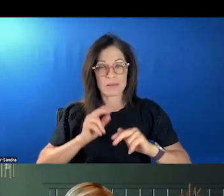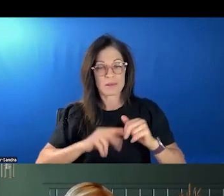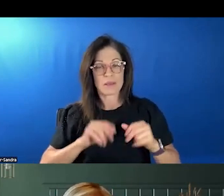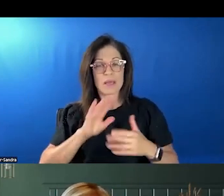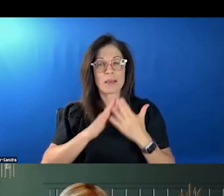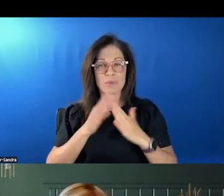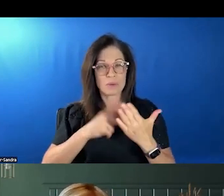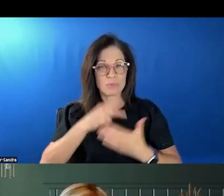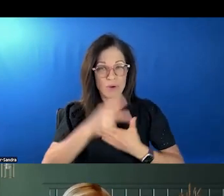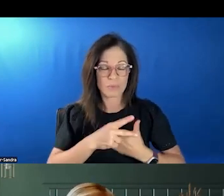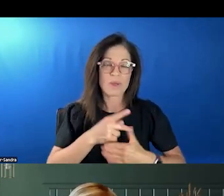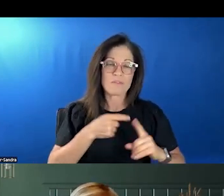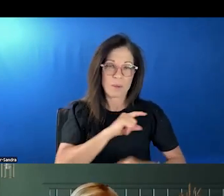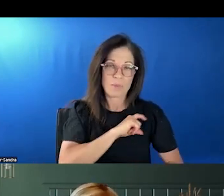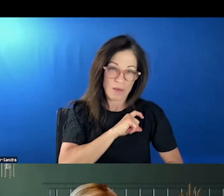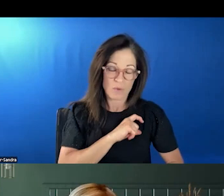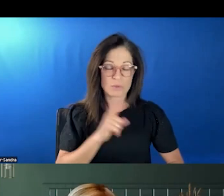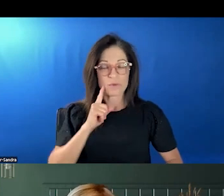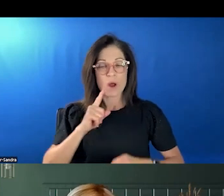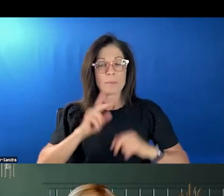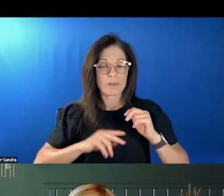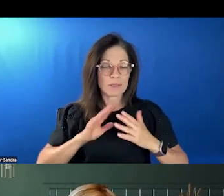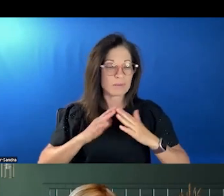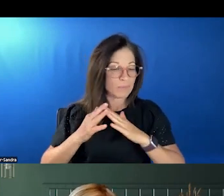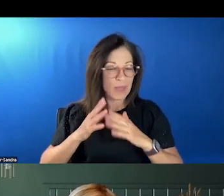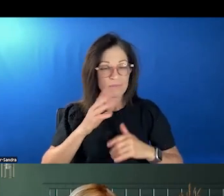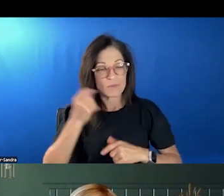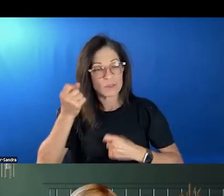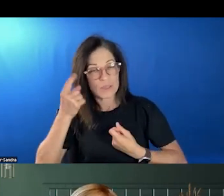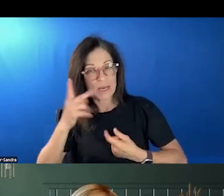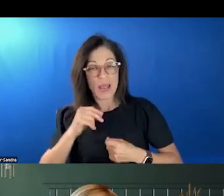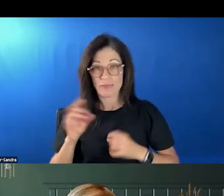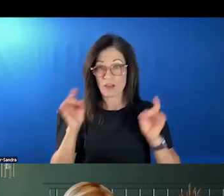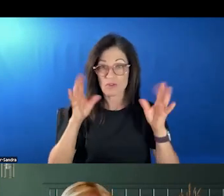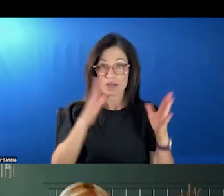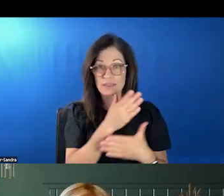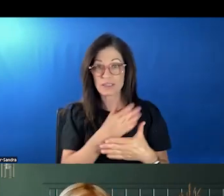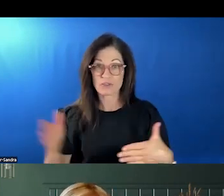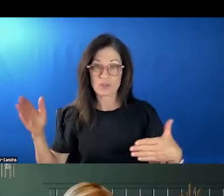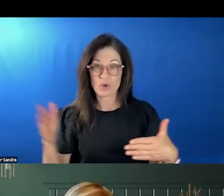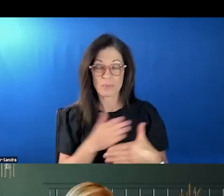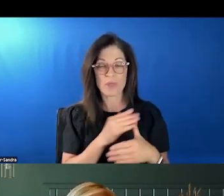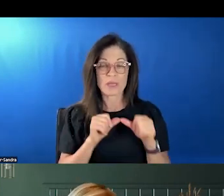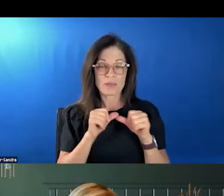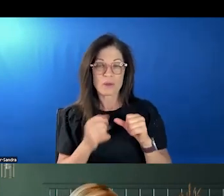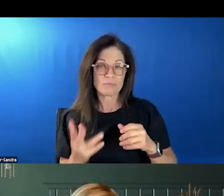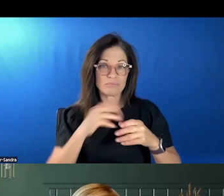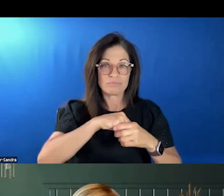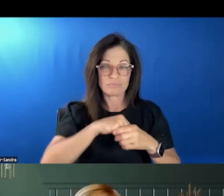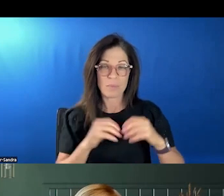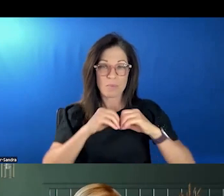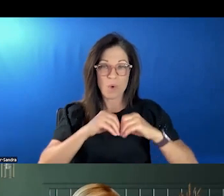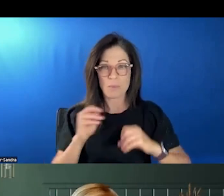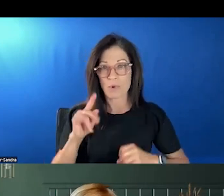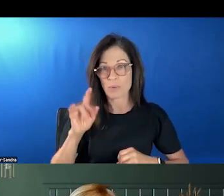community programs and understanding, and the crisis continuum is continuing to layer in additional mobile crisis and